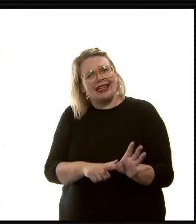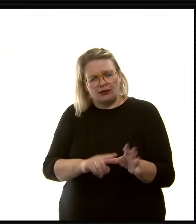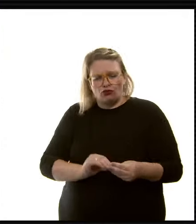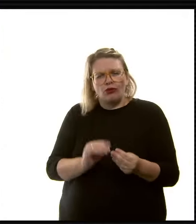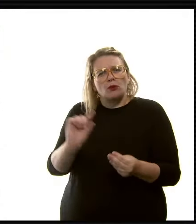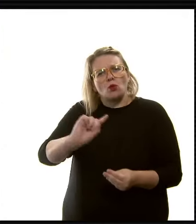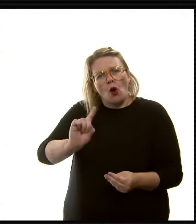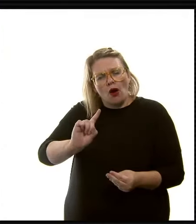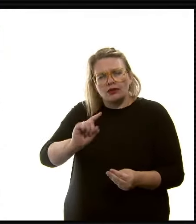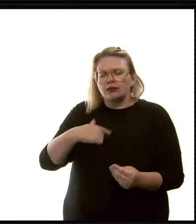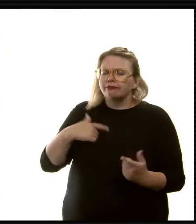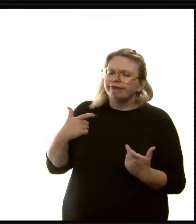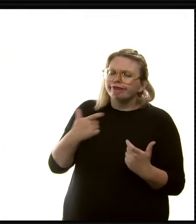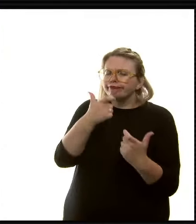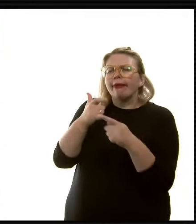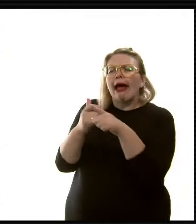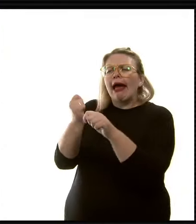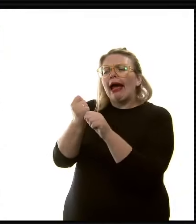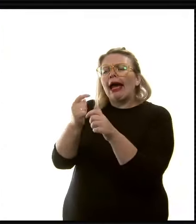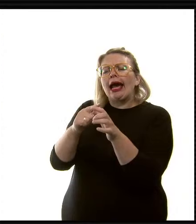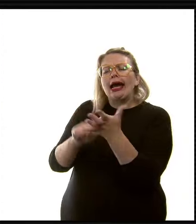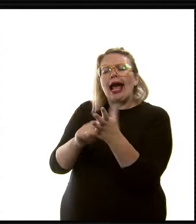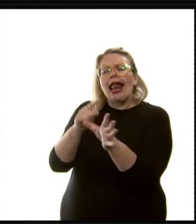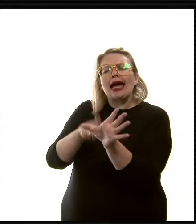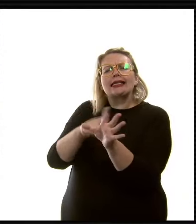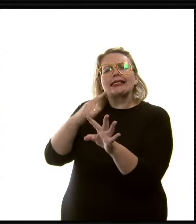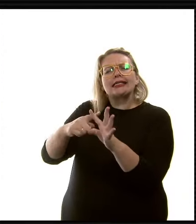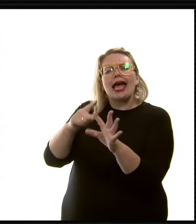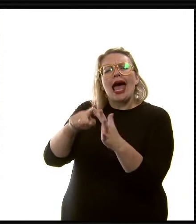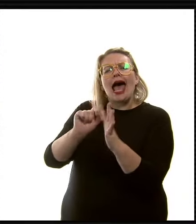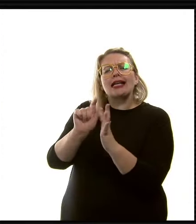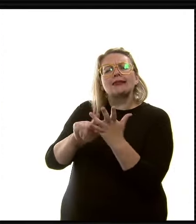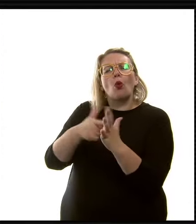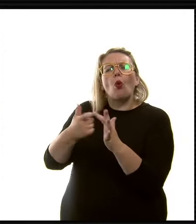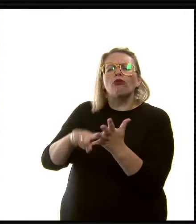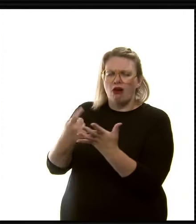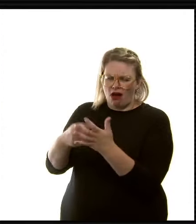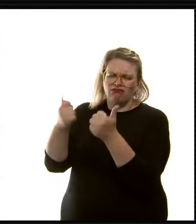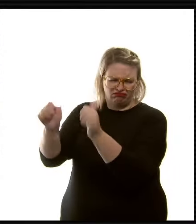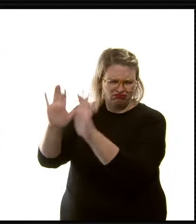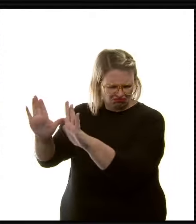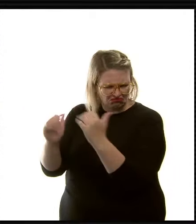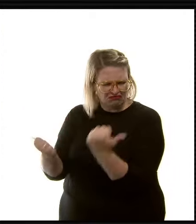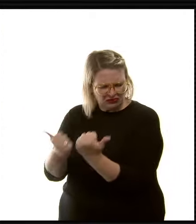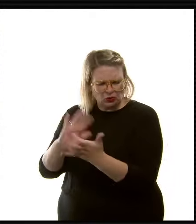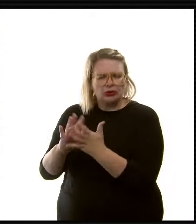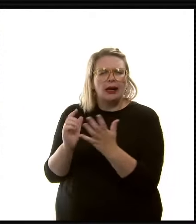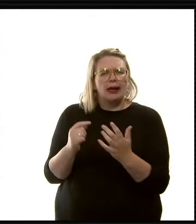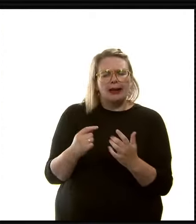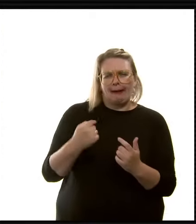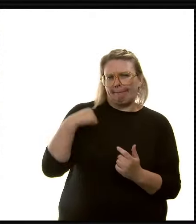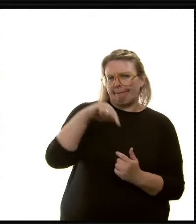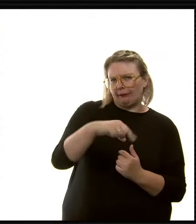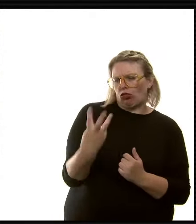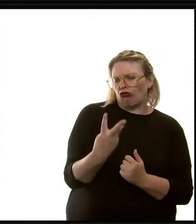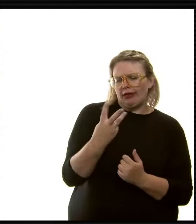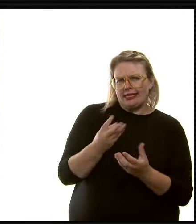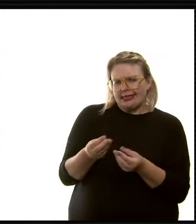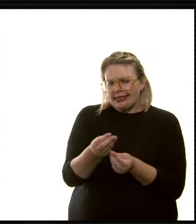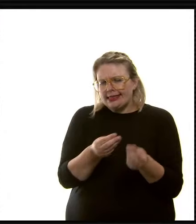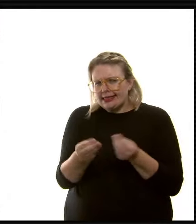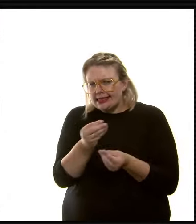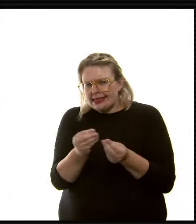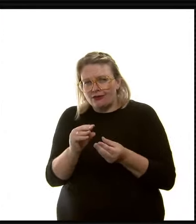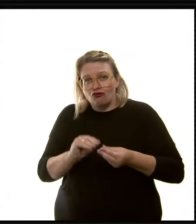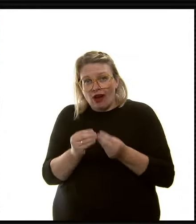we saw the Galaxy Explorer already, but myself, Ashwin, and another designer, Milan, we've been working on another set. It actually took us